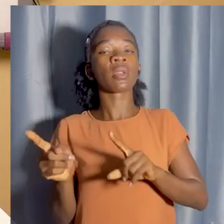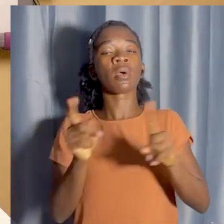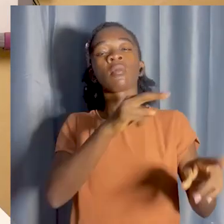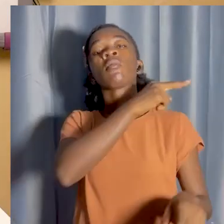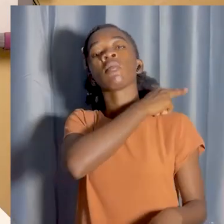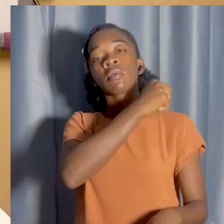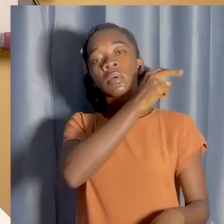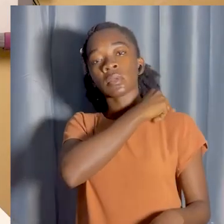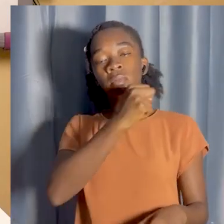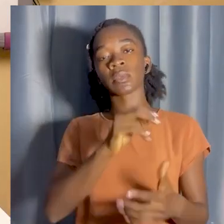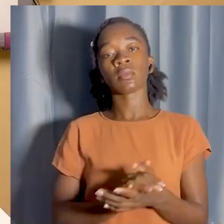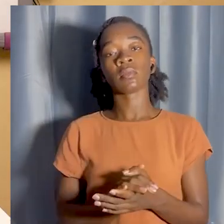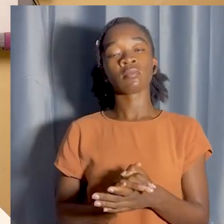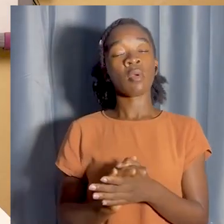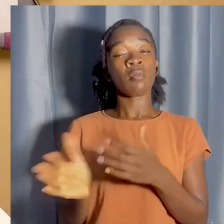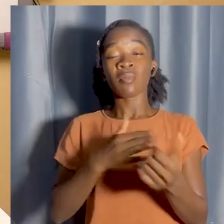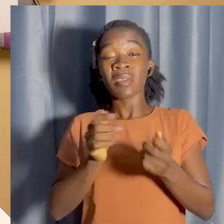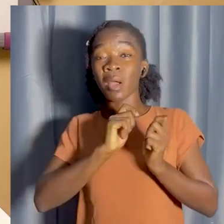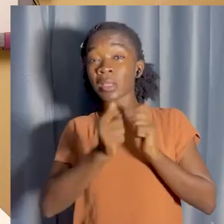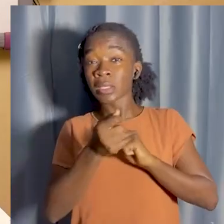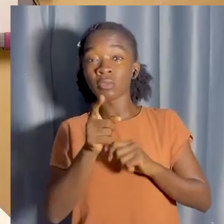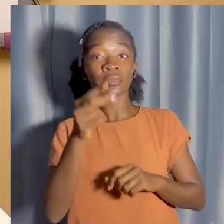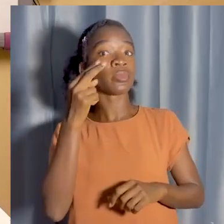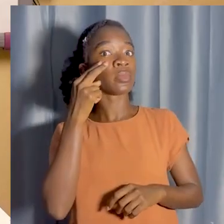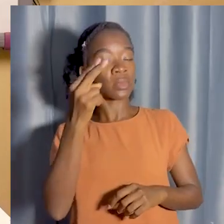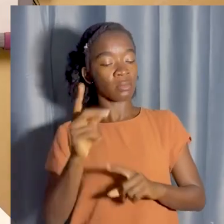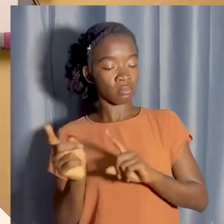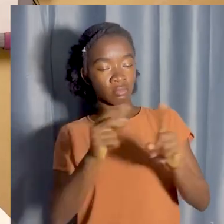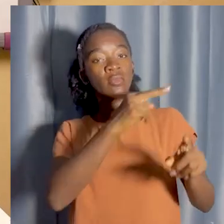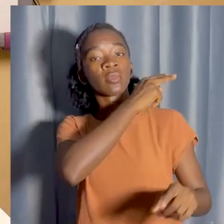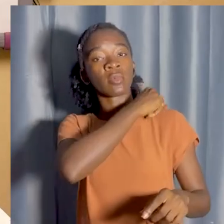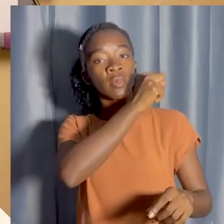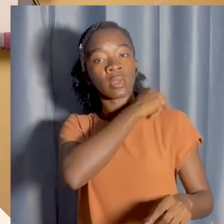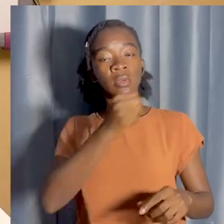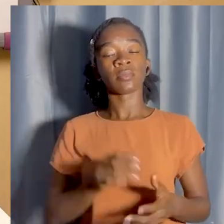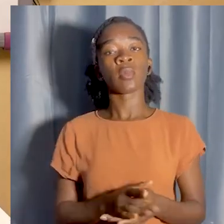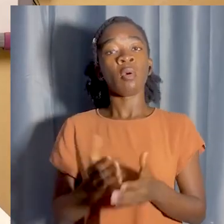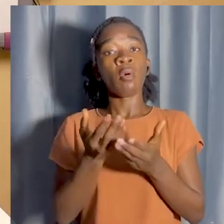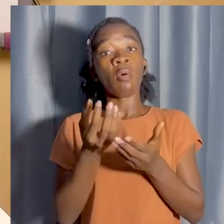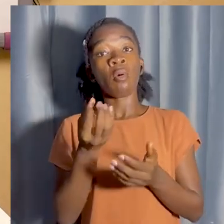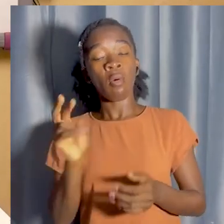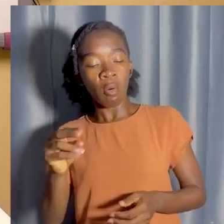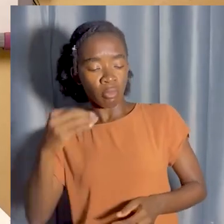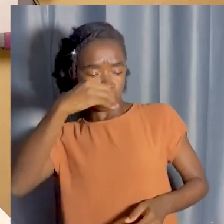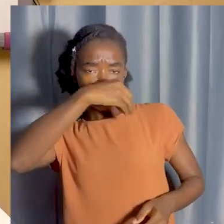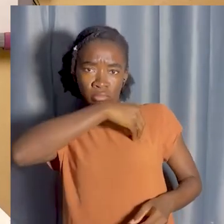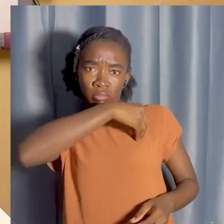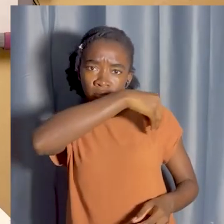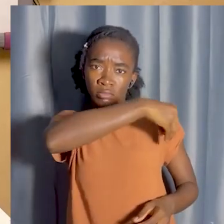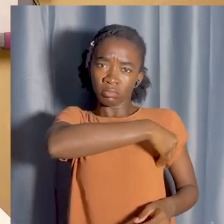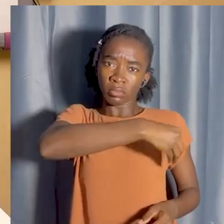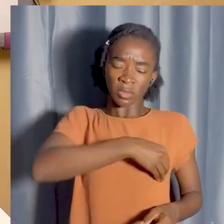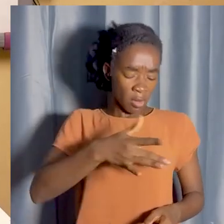it's a new change, then you have to seek medical attention for it. If you notice any swelling, either from looking at it or from feeling it,